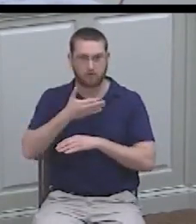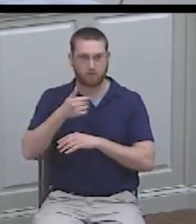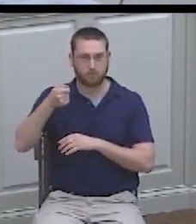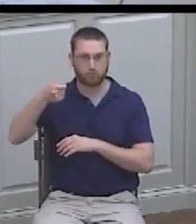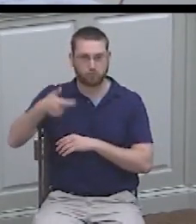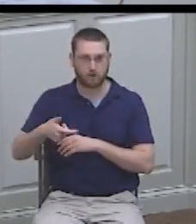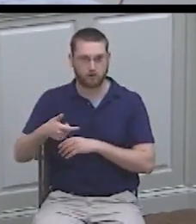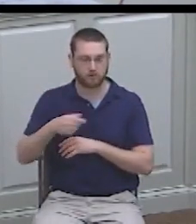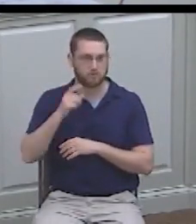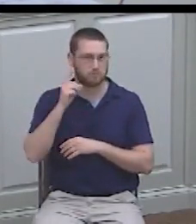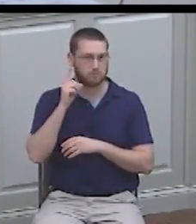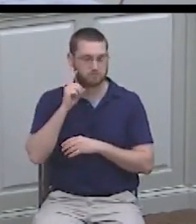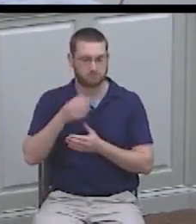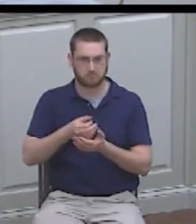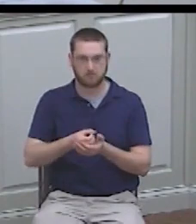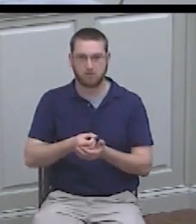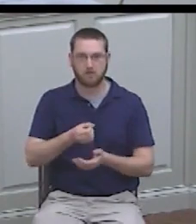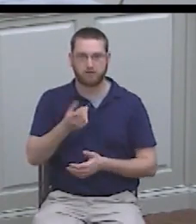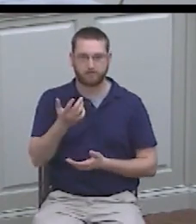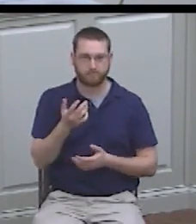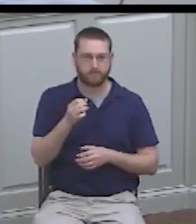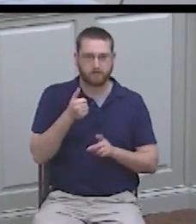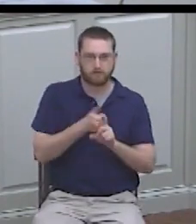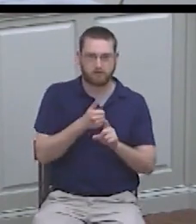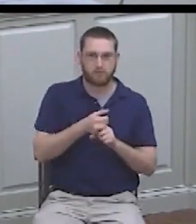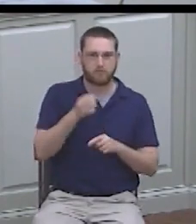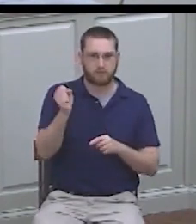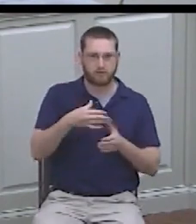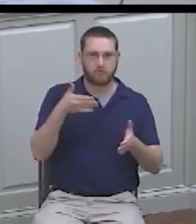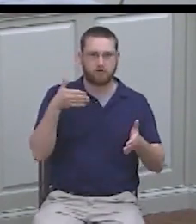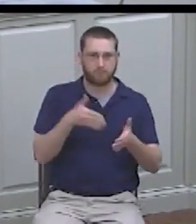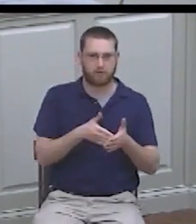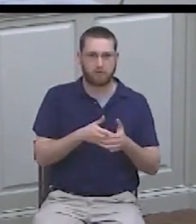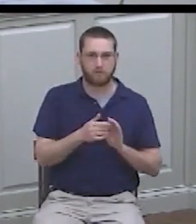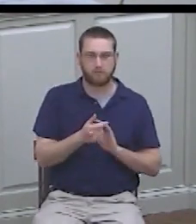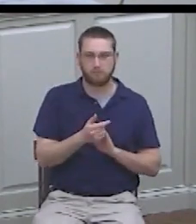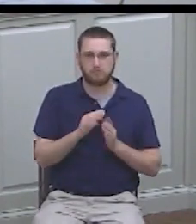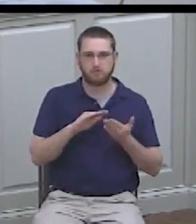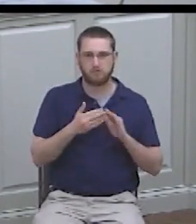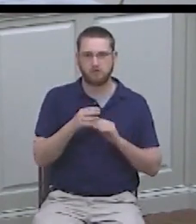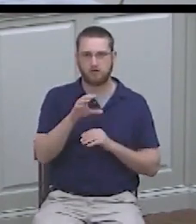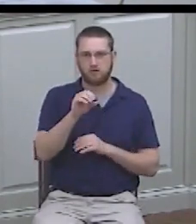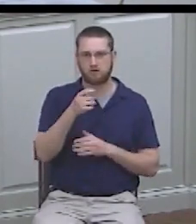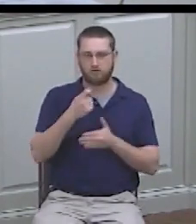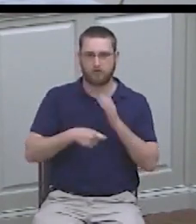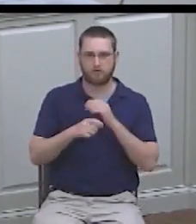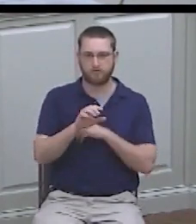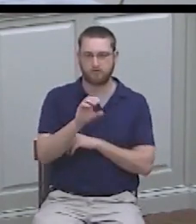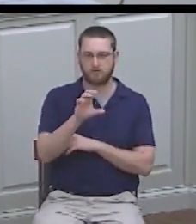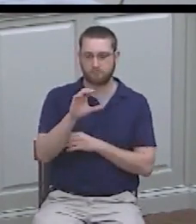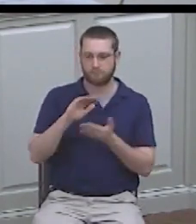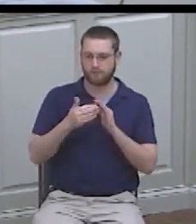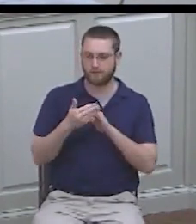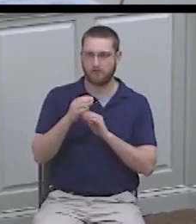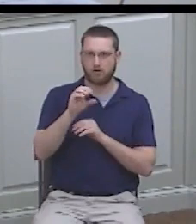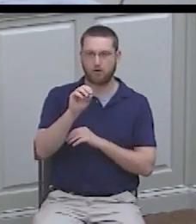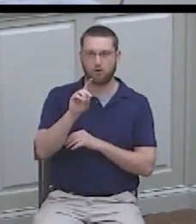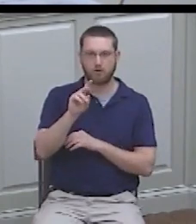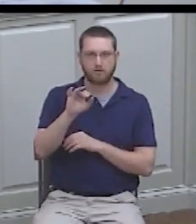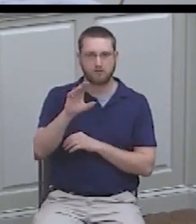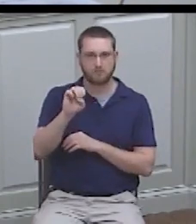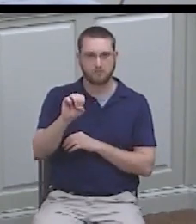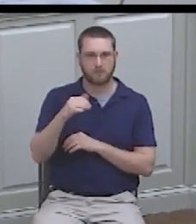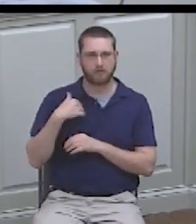found to be in violation of the city ordinance, then they would be assessed the fine that is in a second schedule in